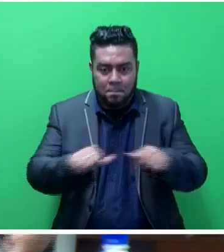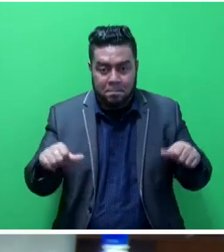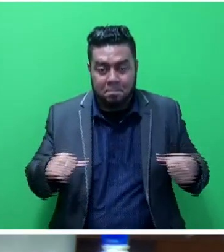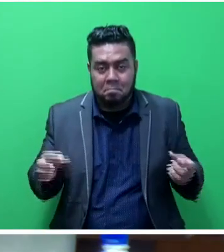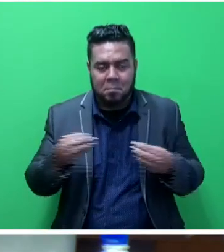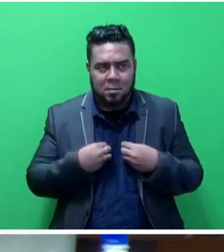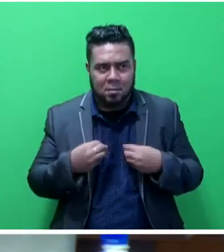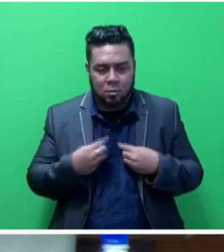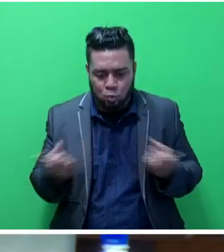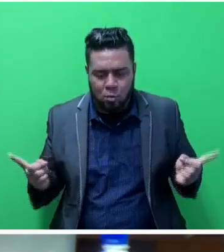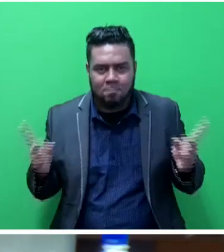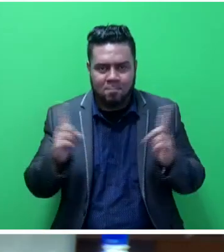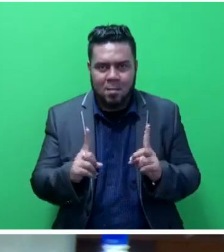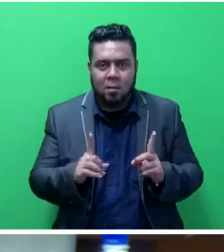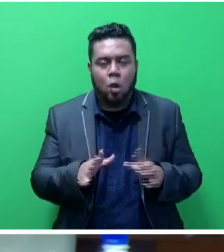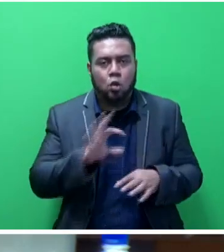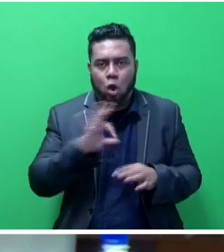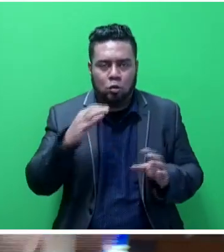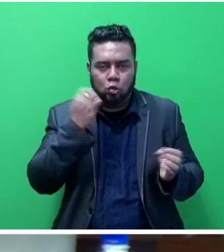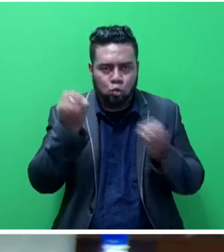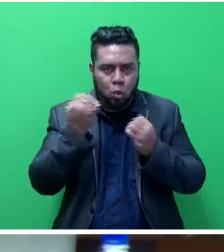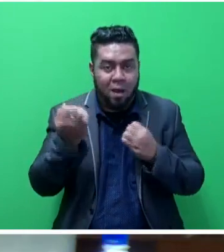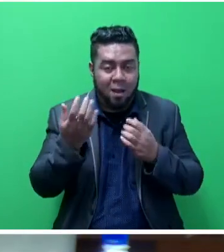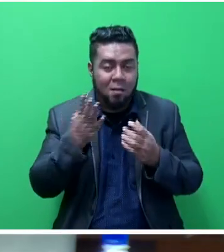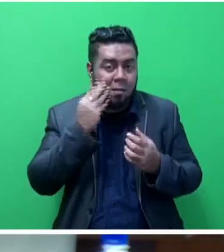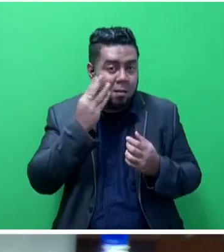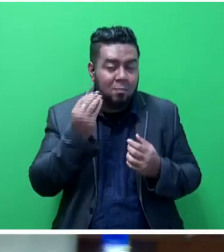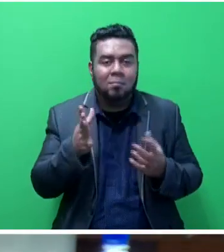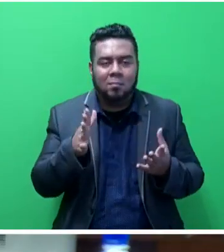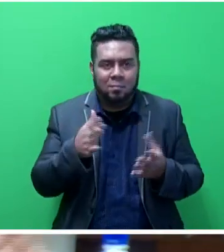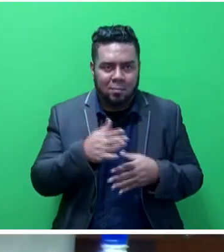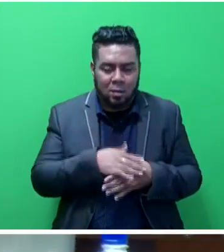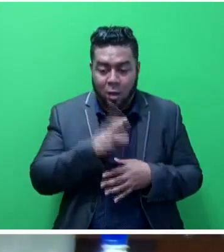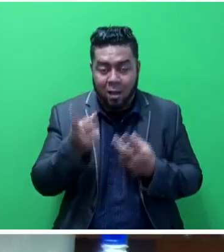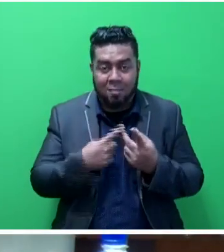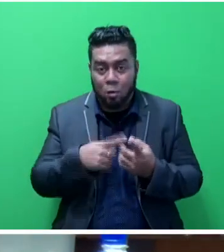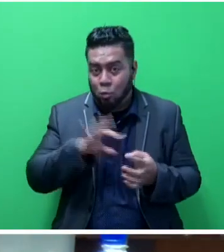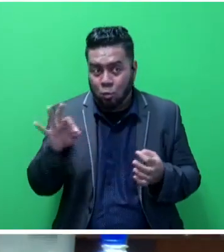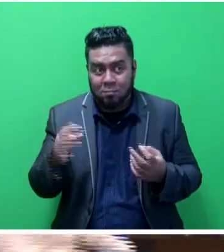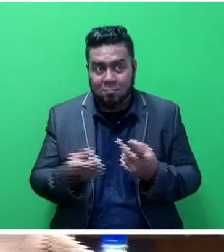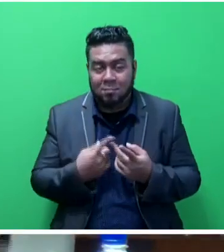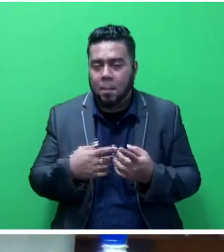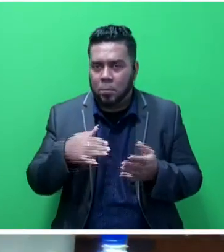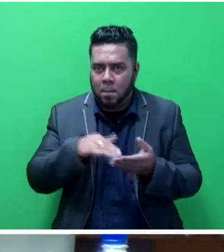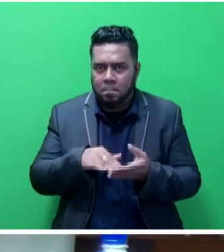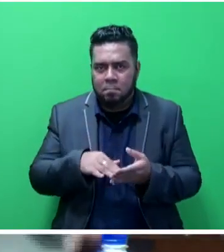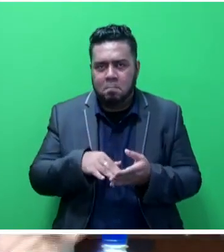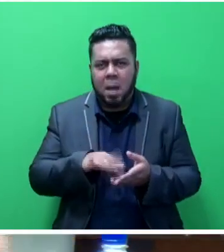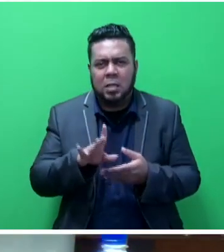business to come forward and engage in non-sugar agriculture, Mr. Speaker. There are others who are not very efficient,